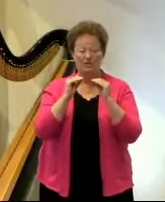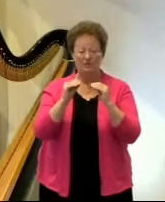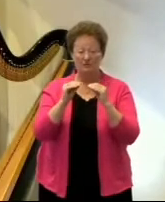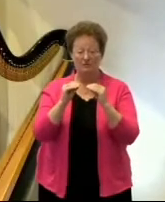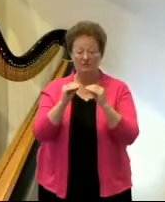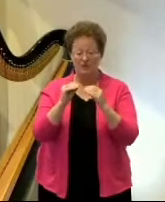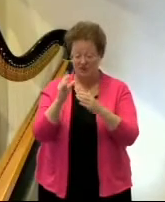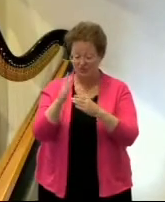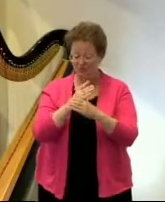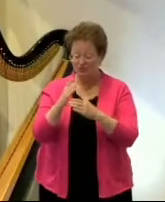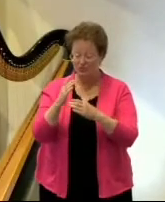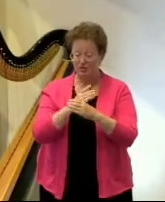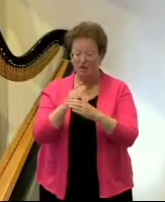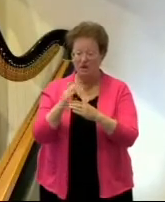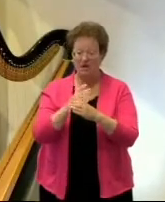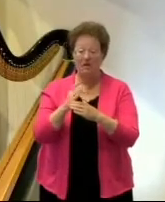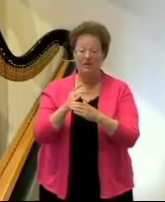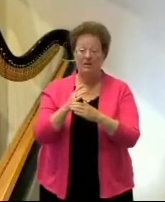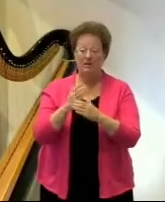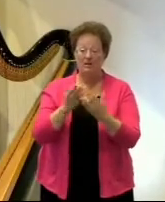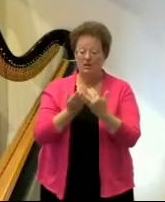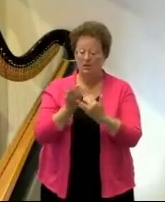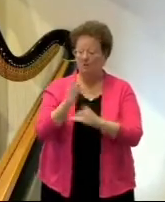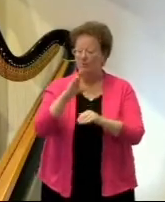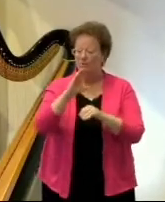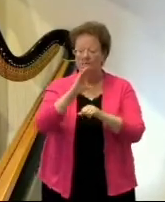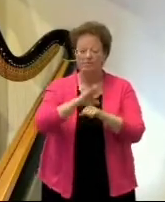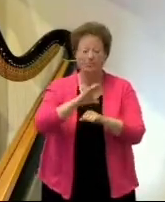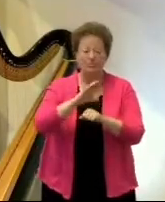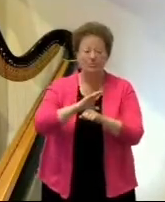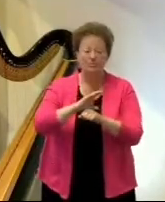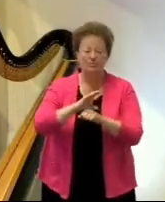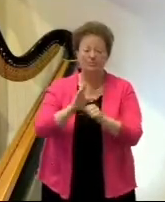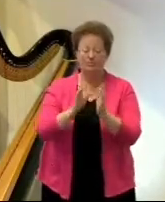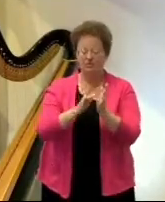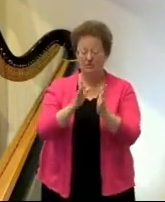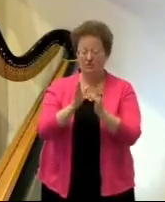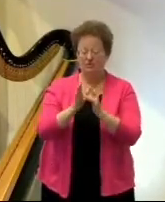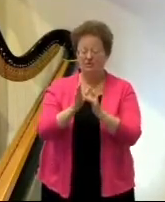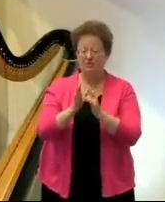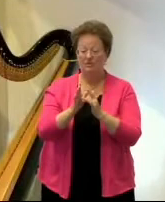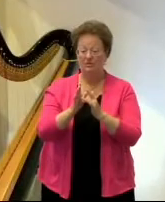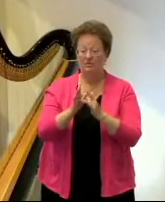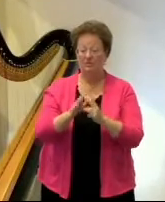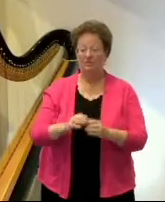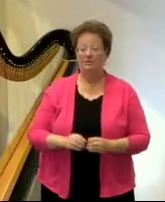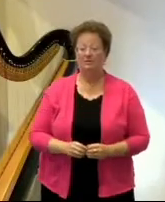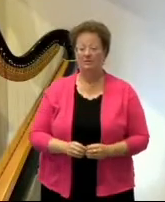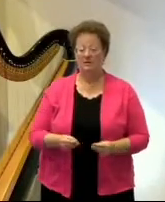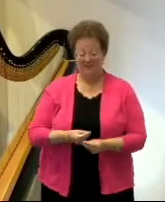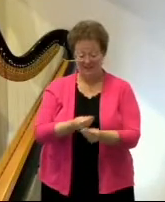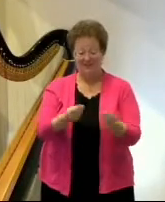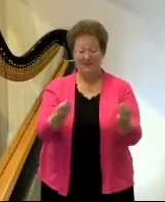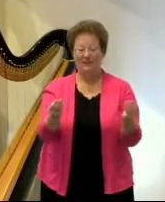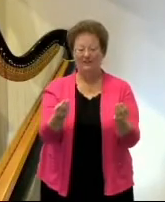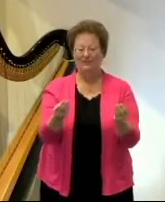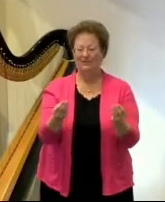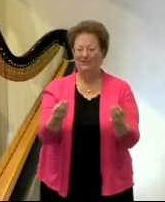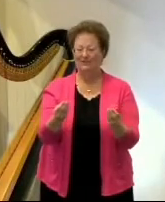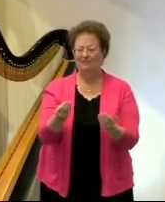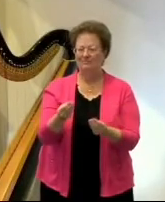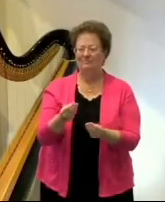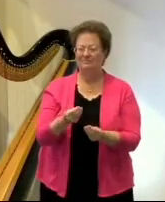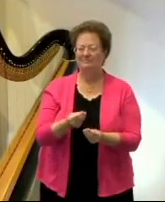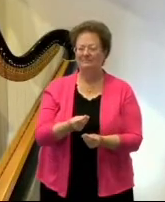the church now does and teaches. And Jesus gives the church her job description in the first chapter of the book of